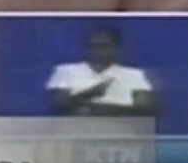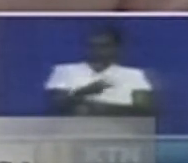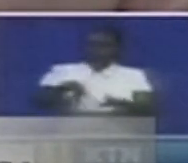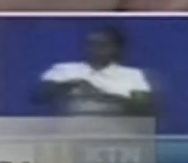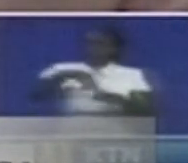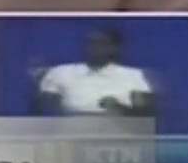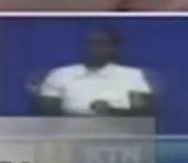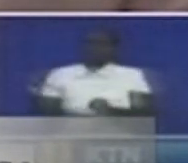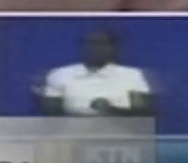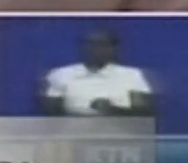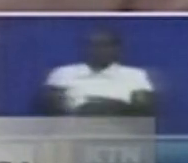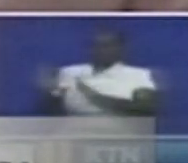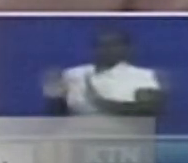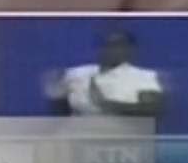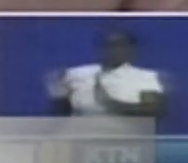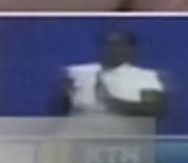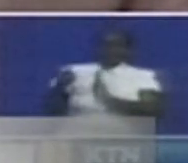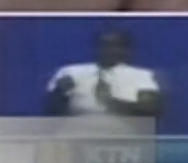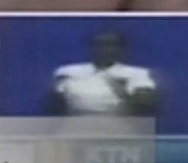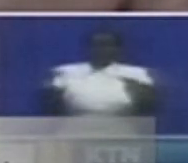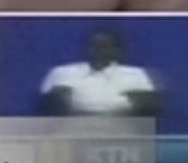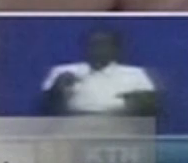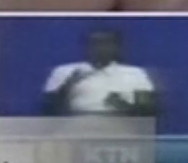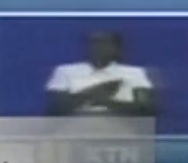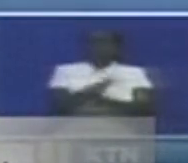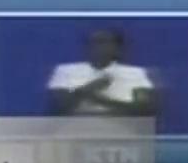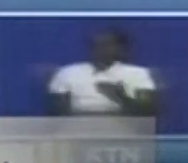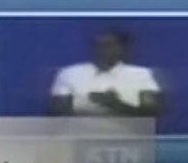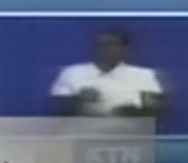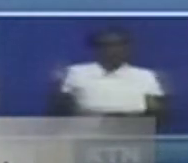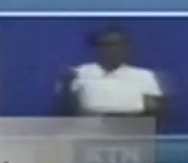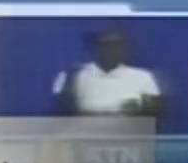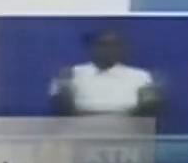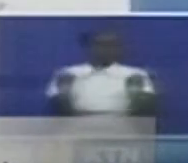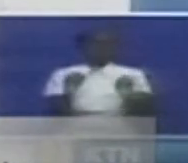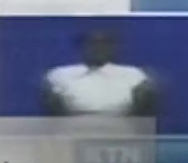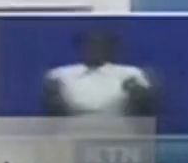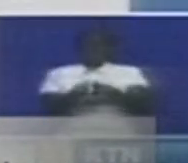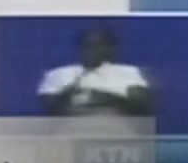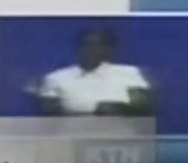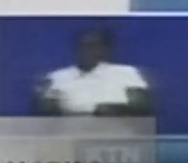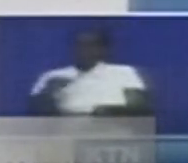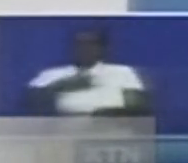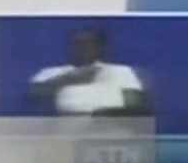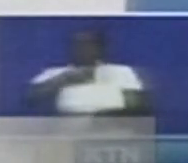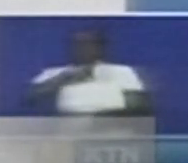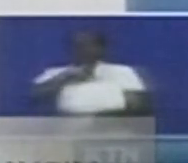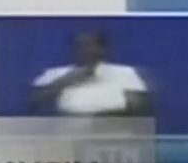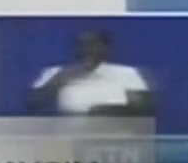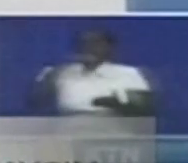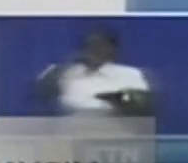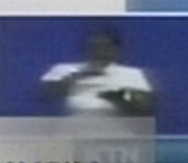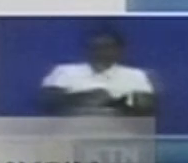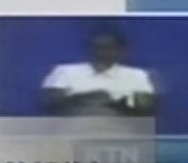away. And in fact, on that account, Obama is not even welcome in Kenya. President Museveni, who in a letter earlier declined